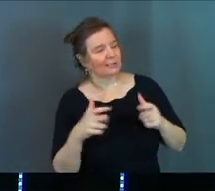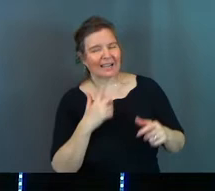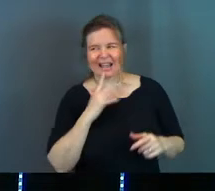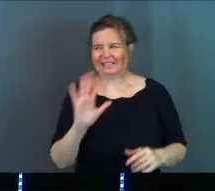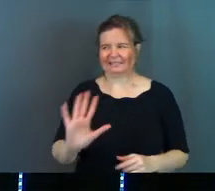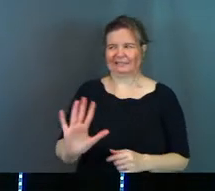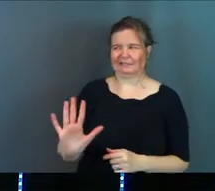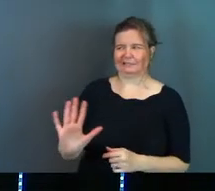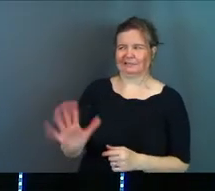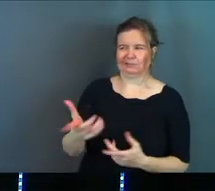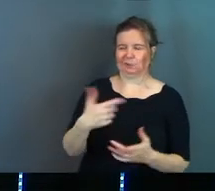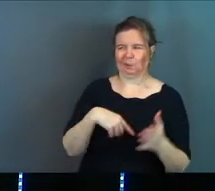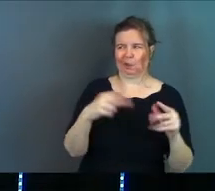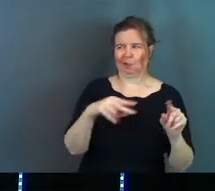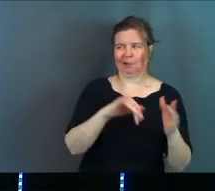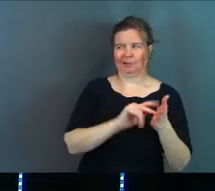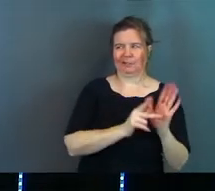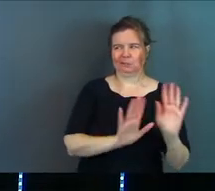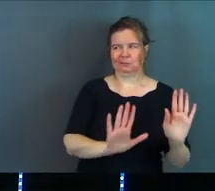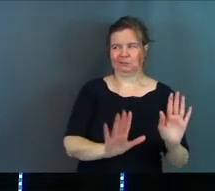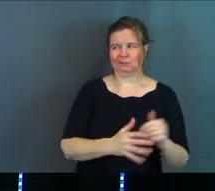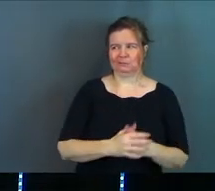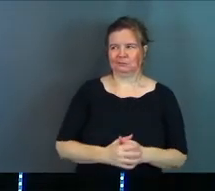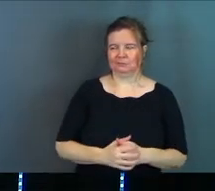And you say, no, Jesus, you don't get to go in the kitchen.